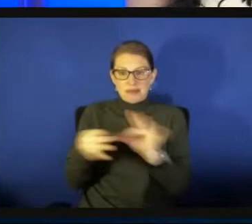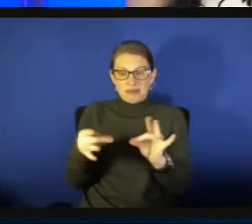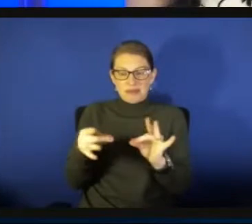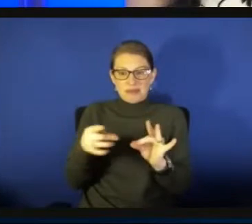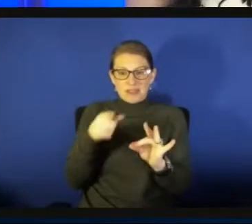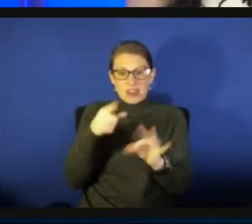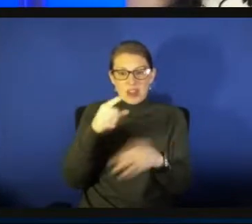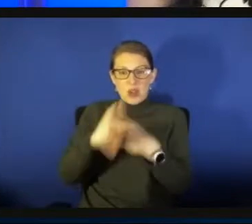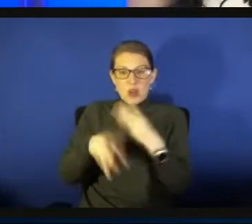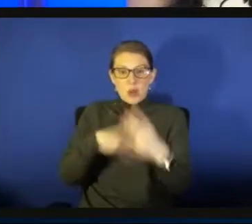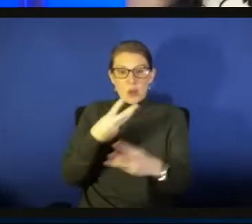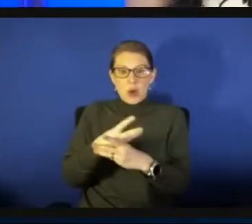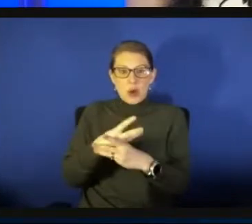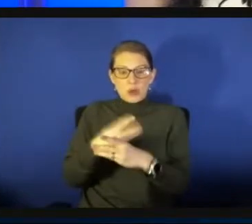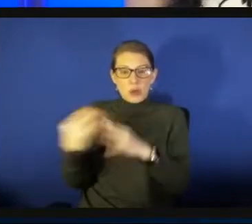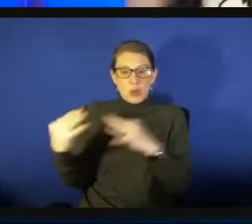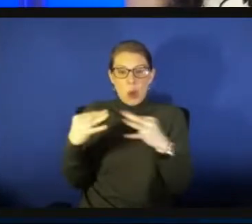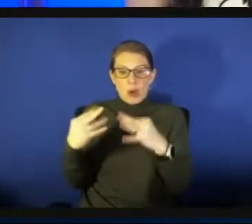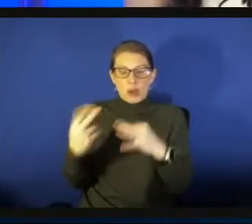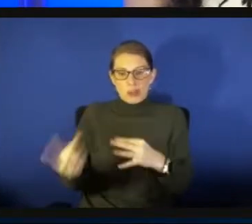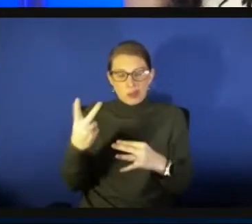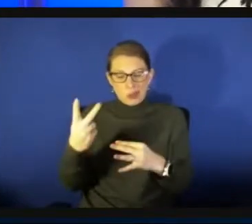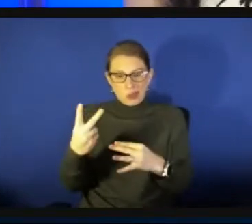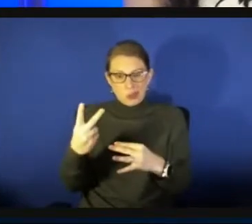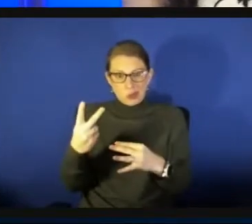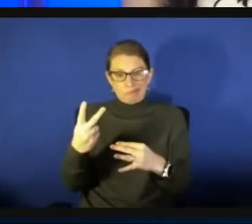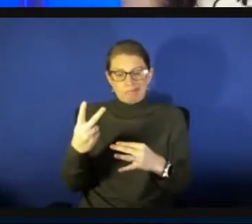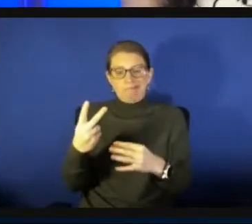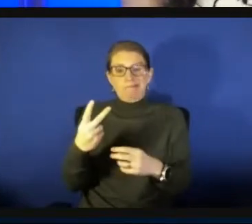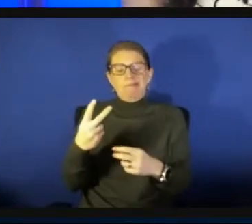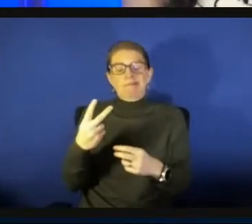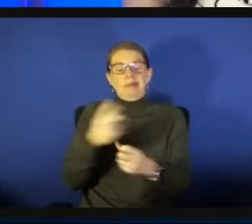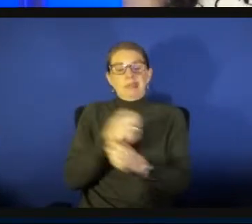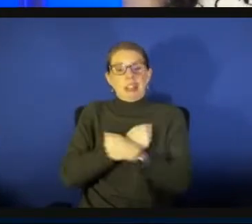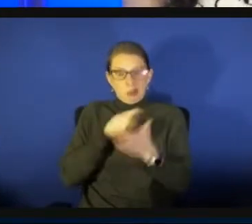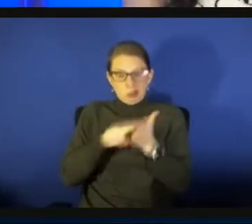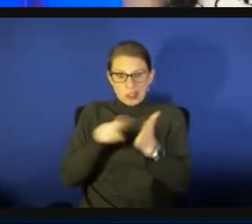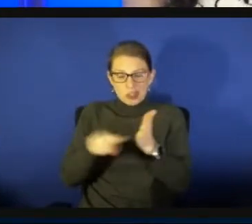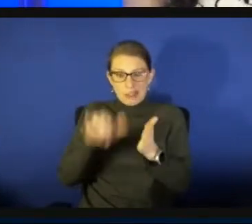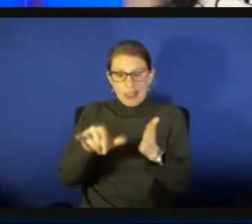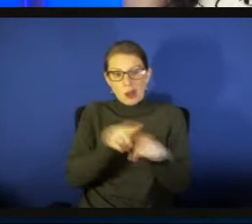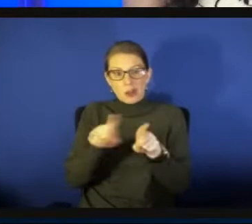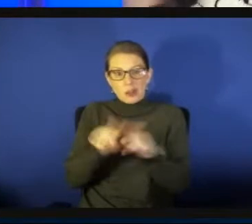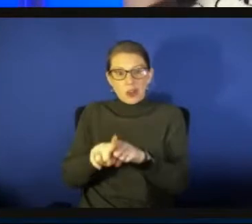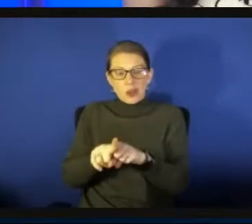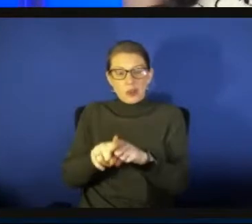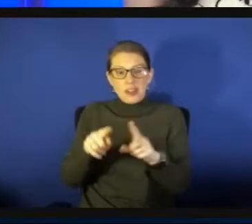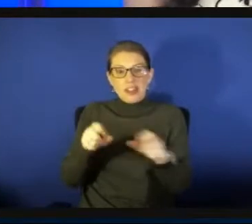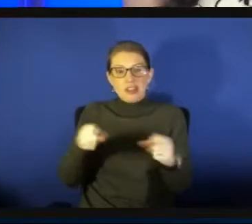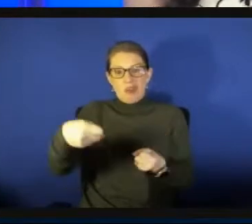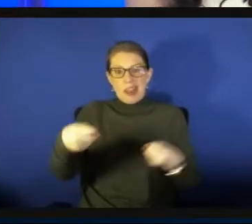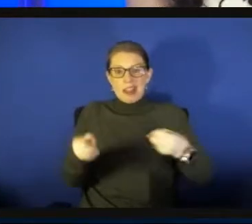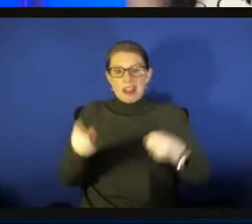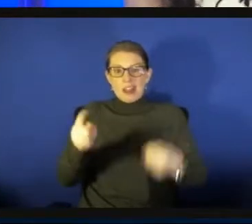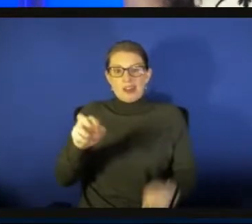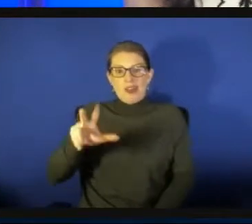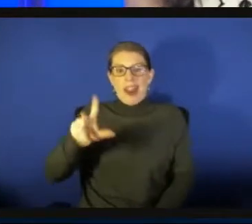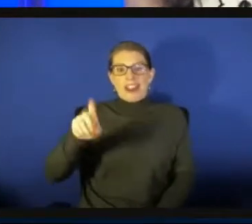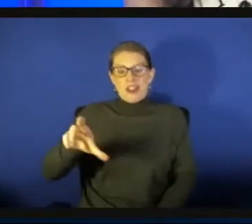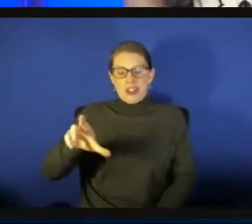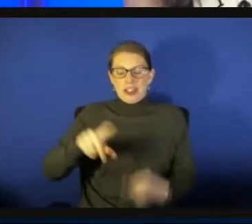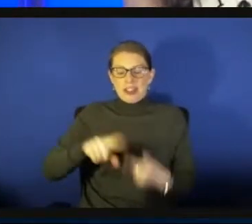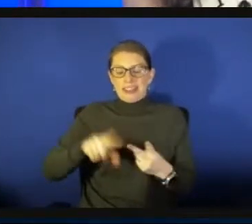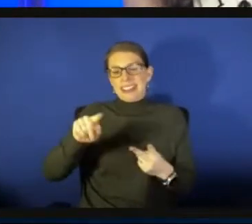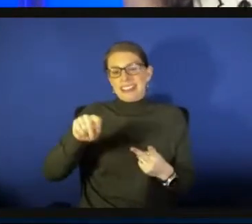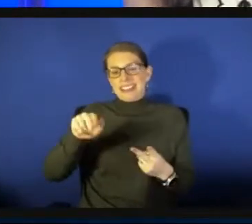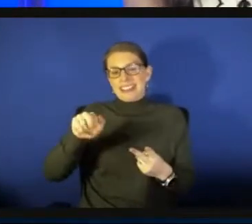II history buff and that you love tractors and tanks. Is that still true? Yes. Nodding his head, yes. I want to